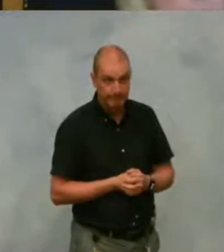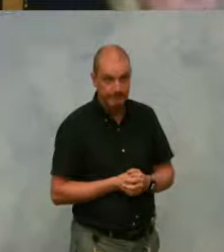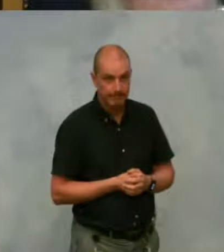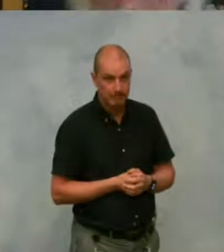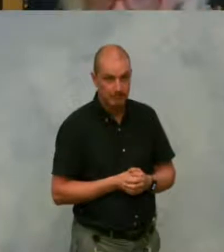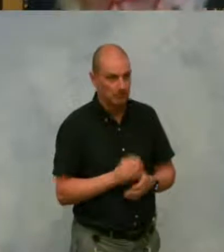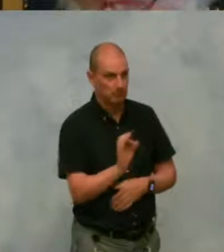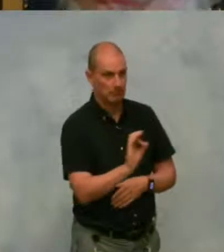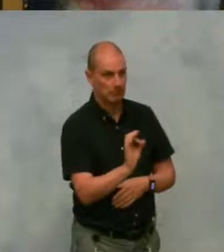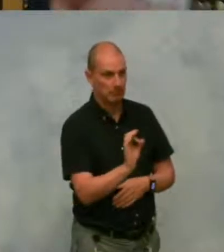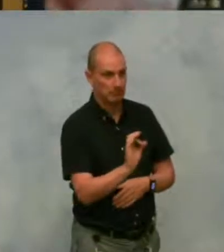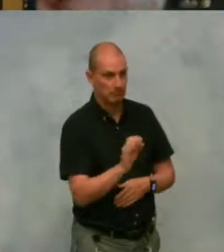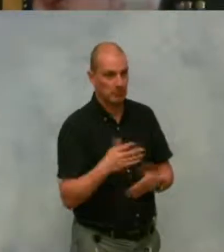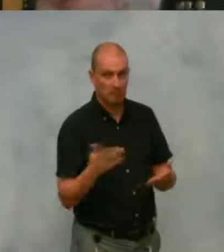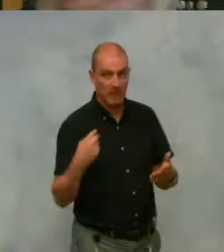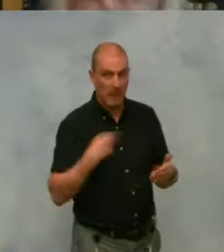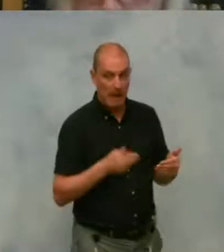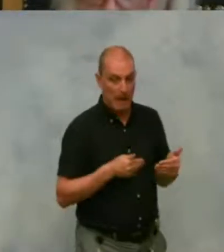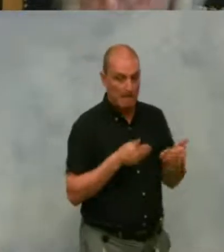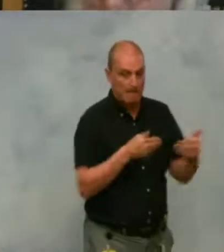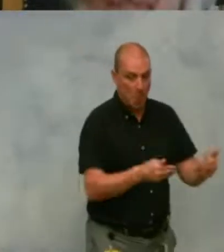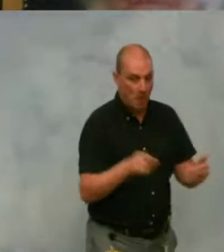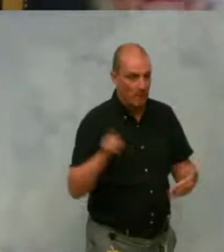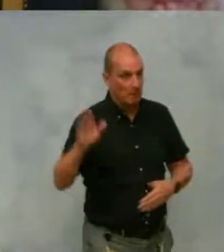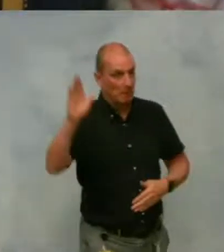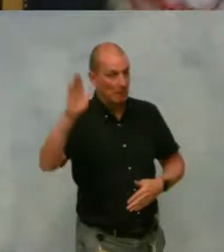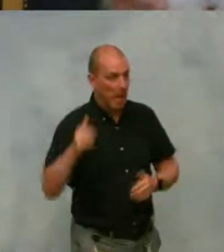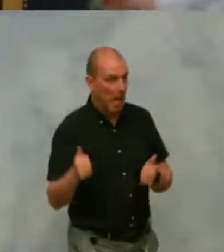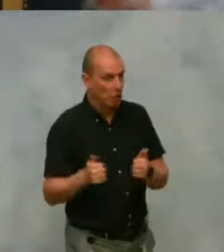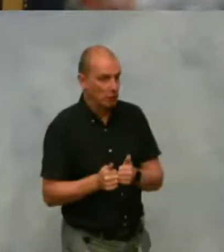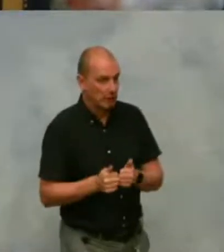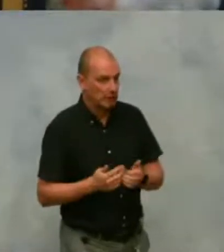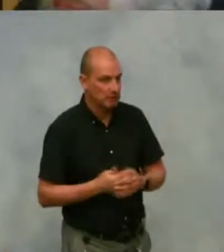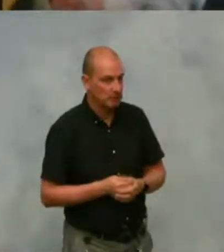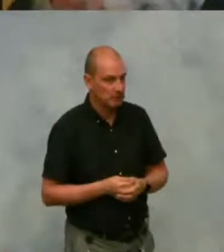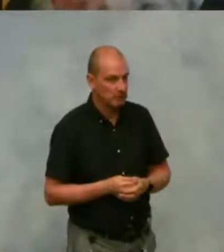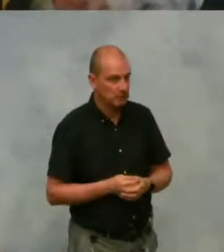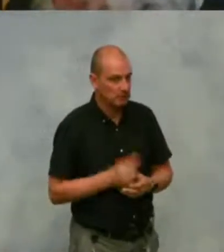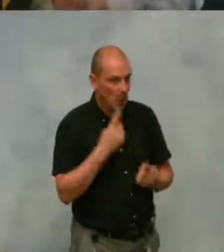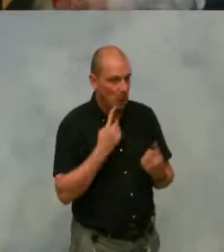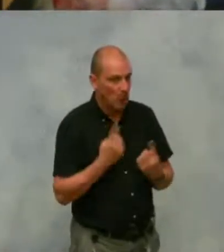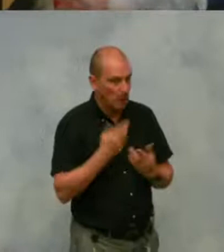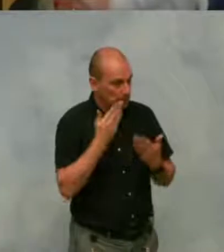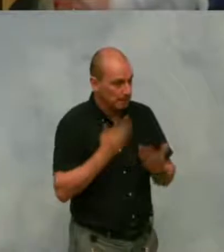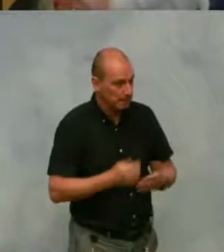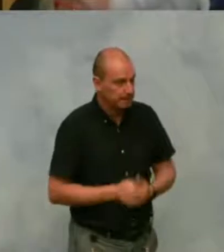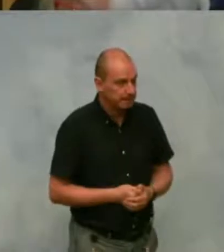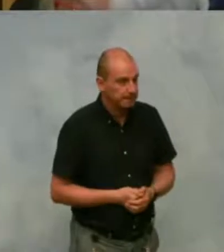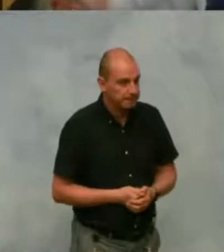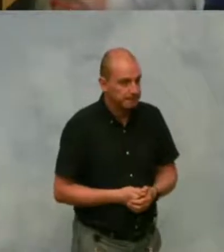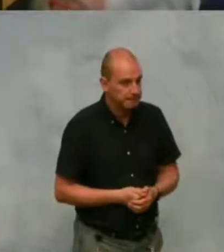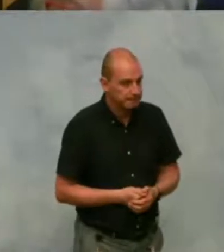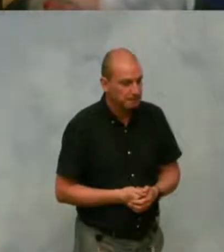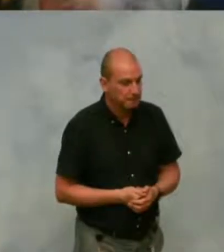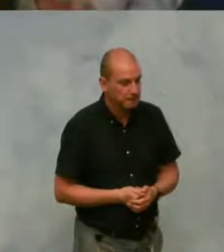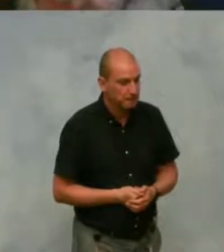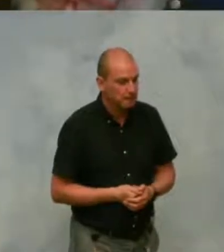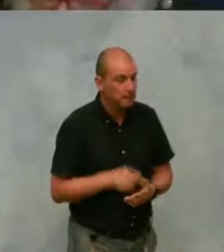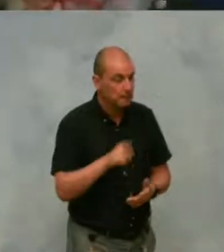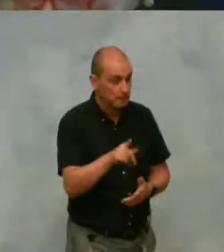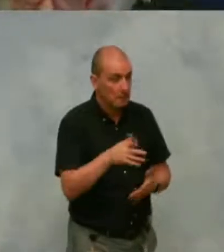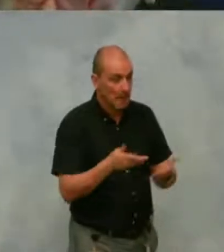No. I'll move the report. Agreed. Thank you. Can we move on now to Revenue